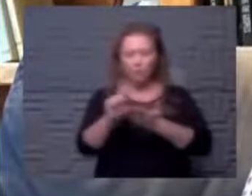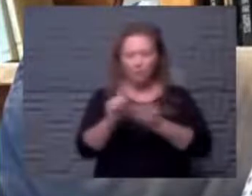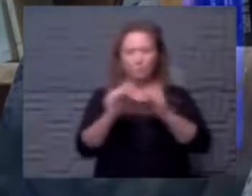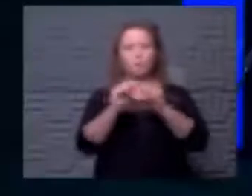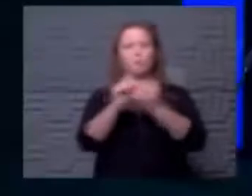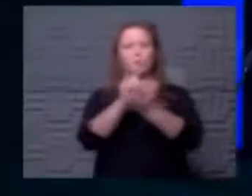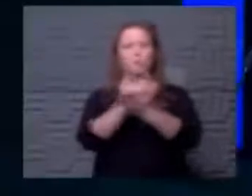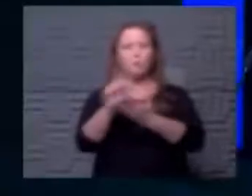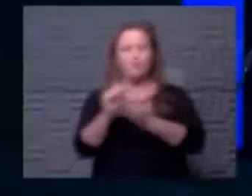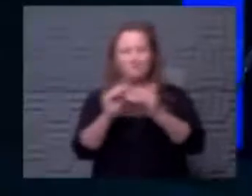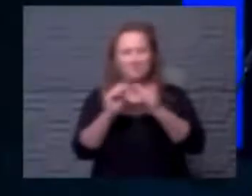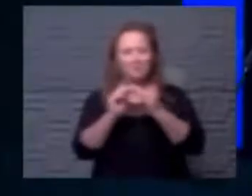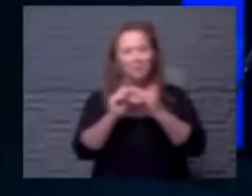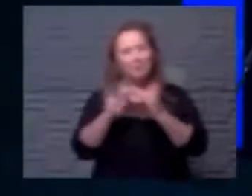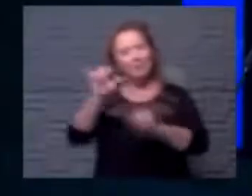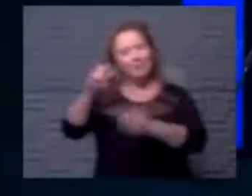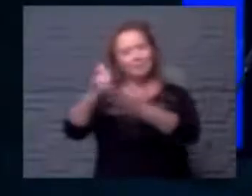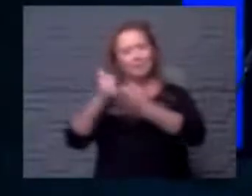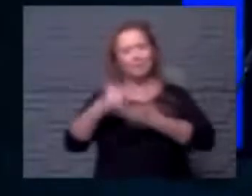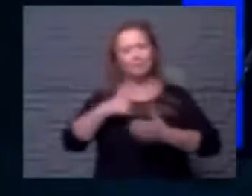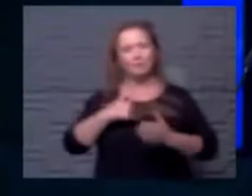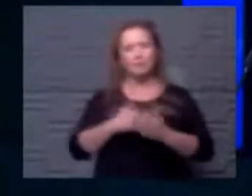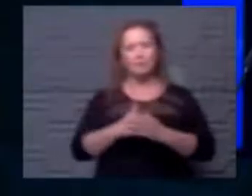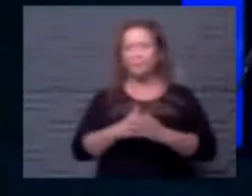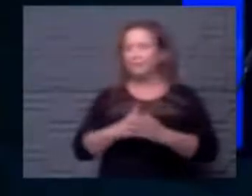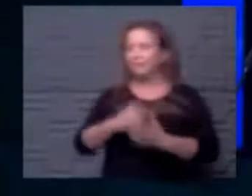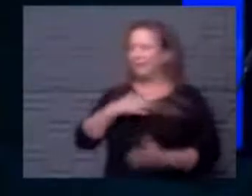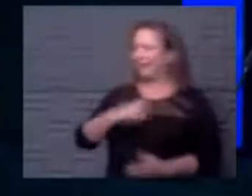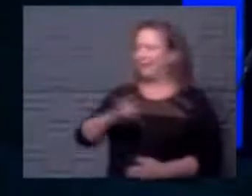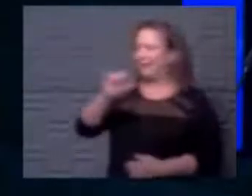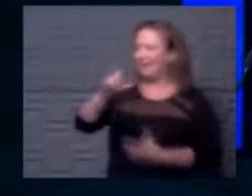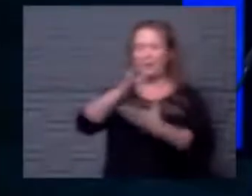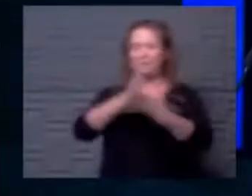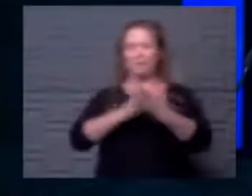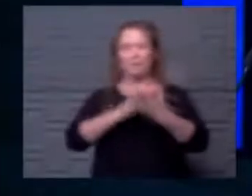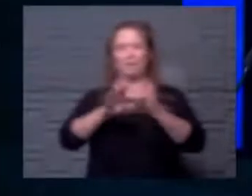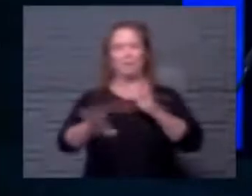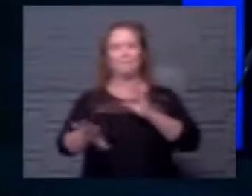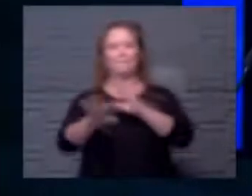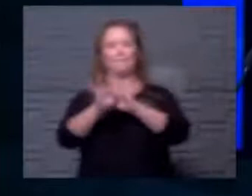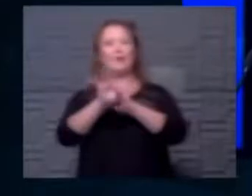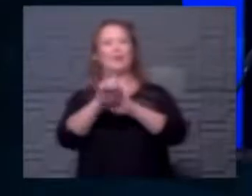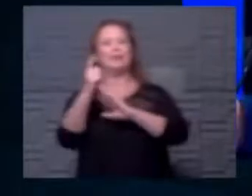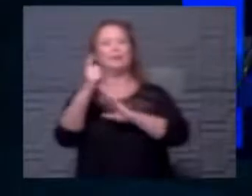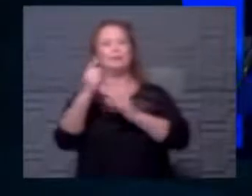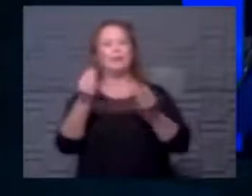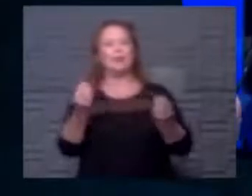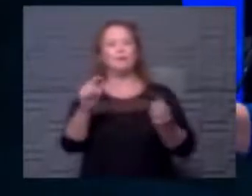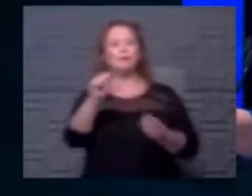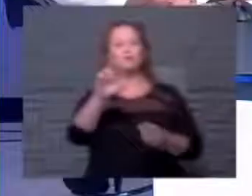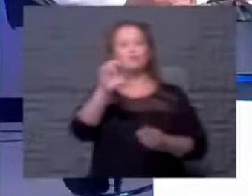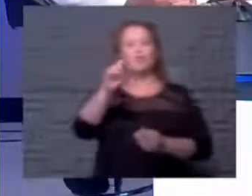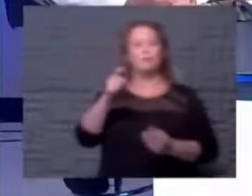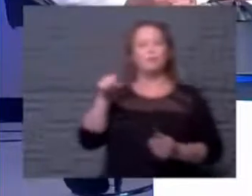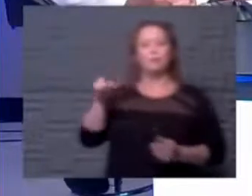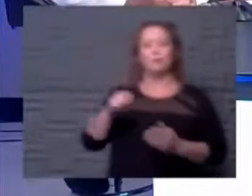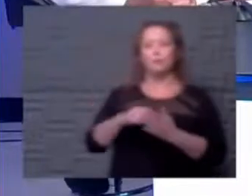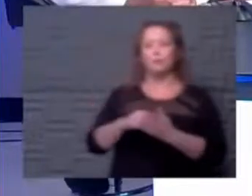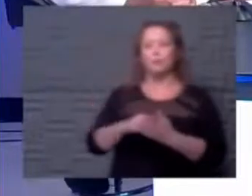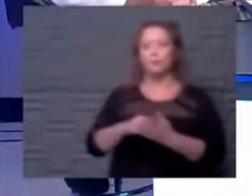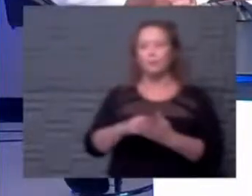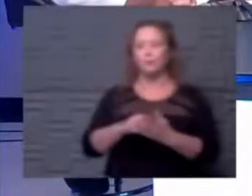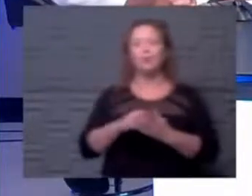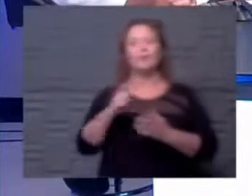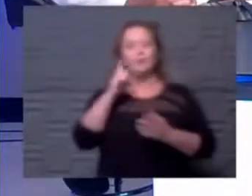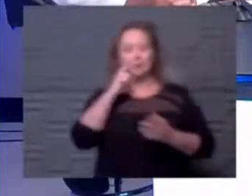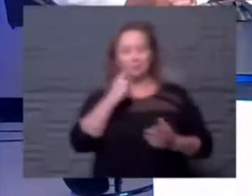another week. And that's what helps me. I like that part about finding something that helps ground you. What grounds you? Just being